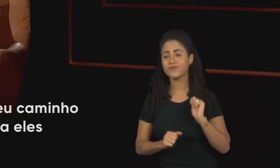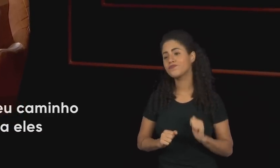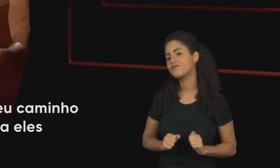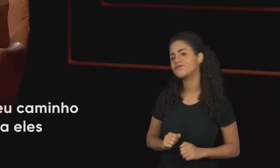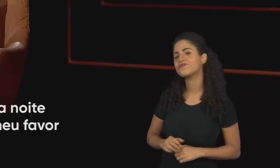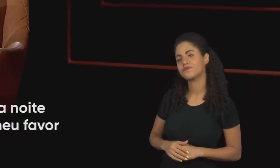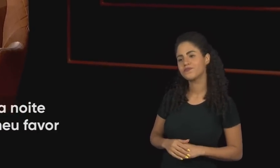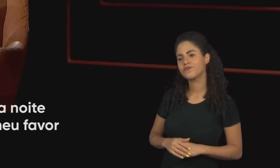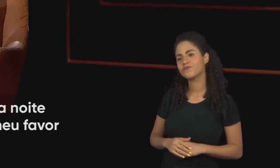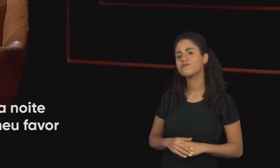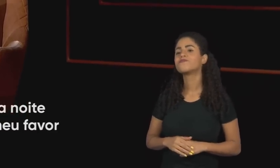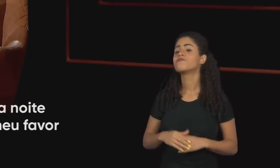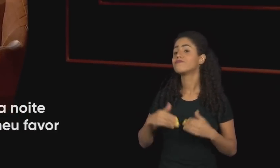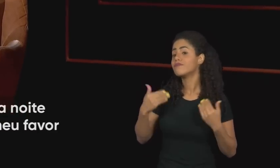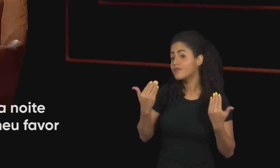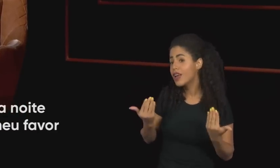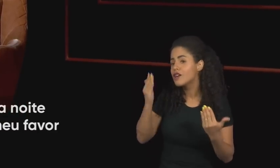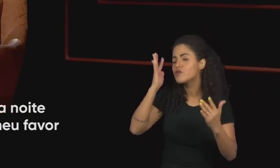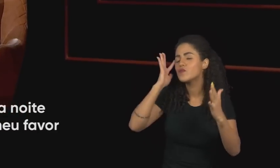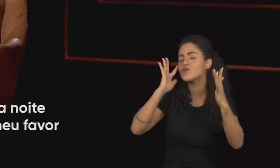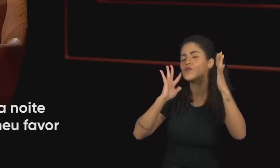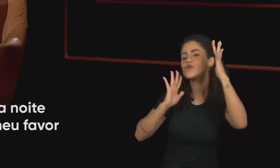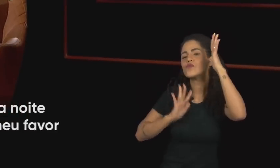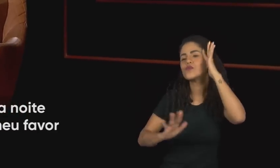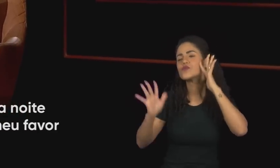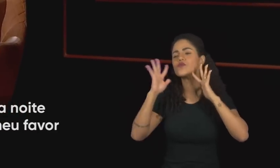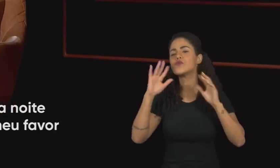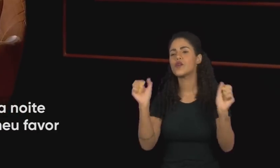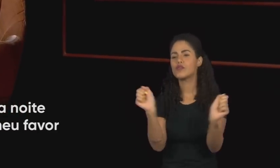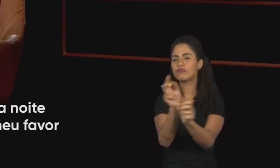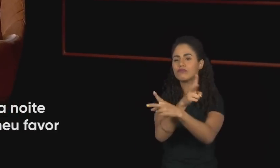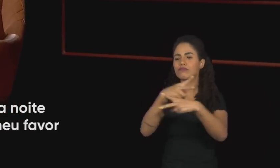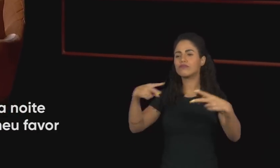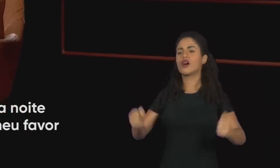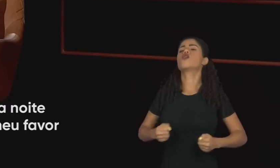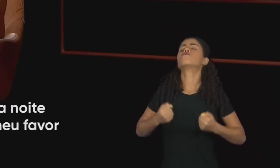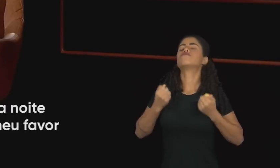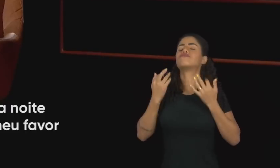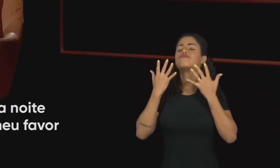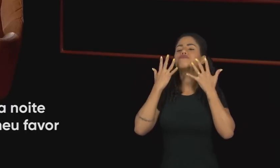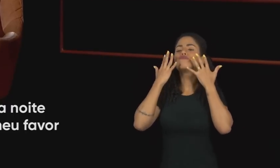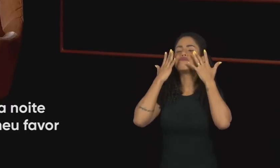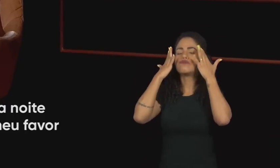Sailing through the night, the